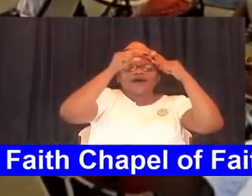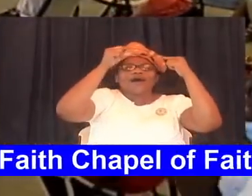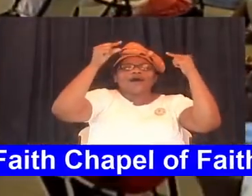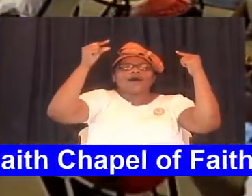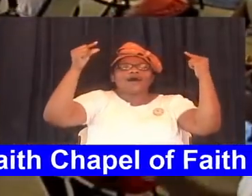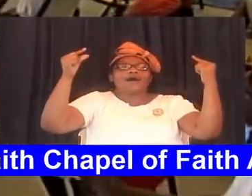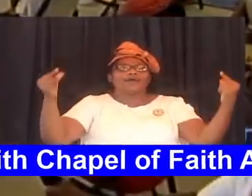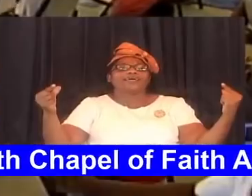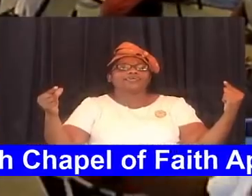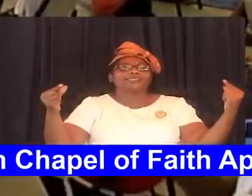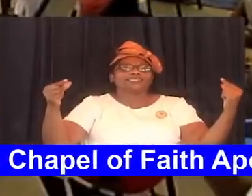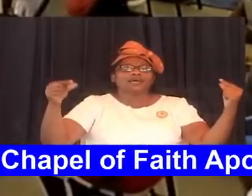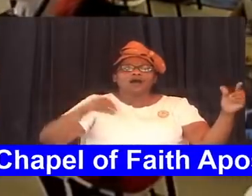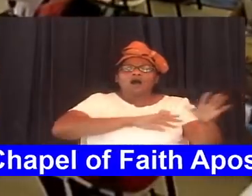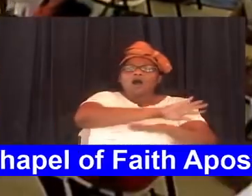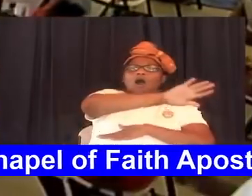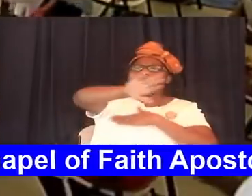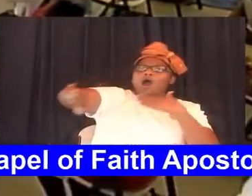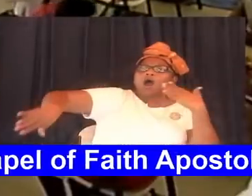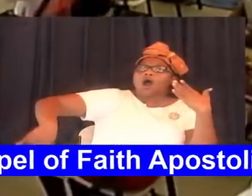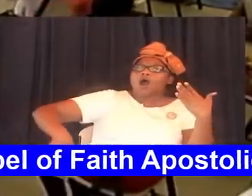great. Come on, lift your hands and worship.